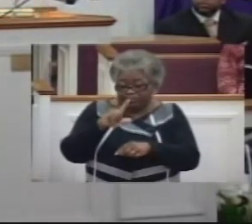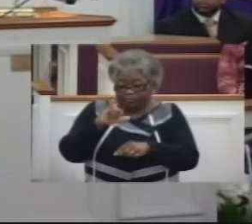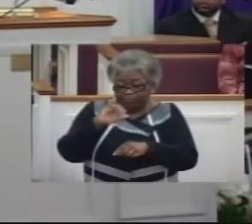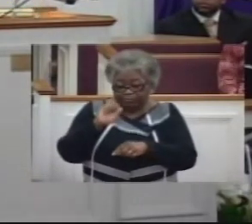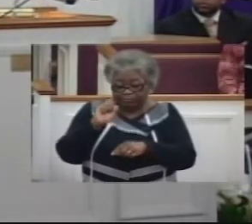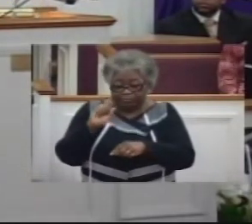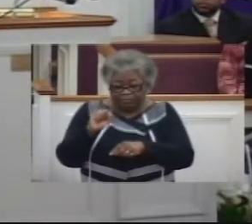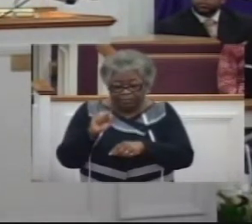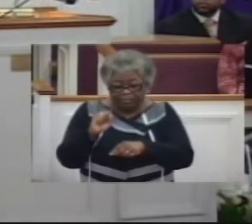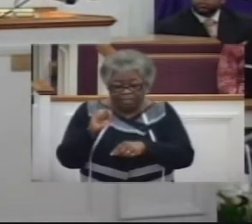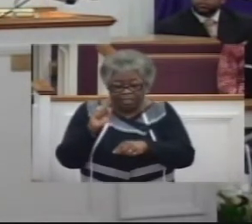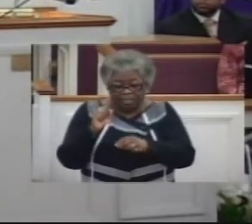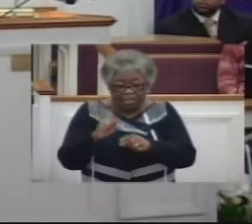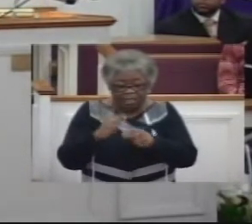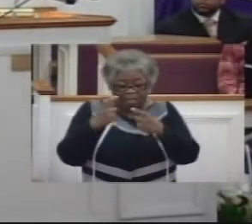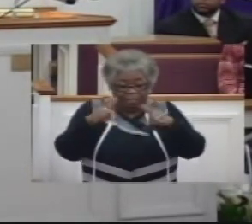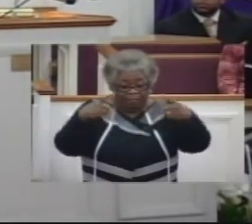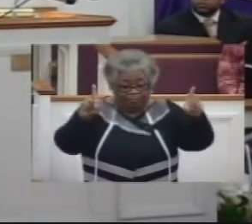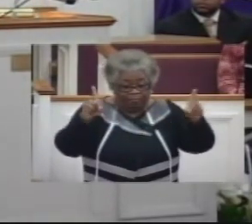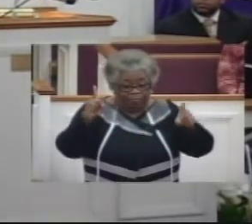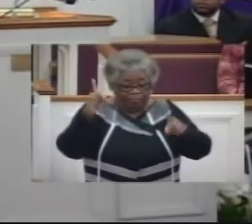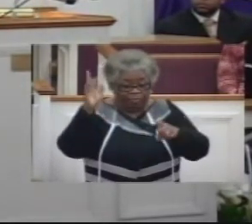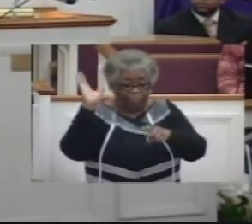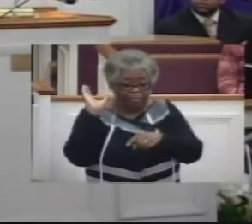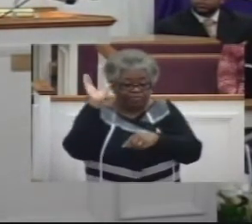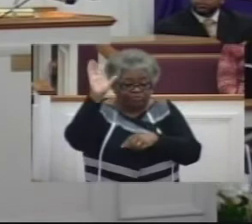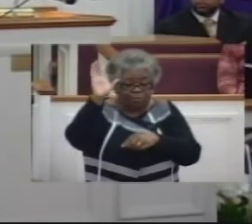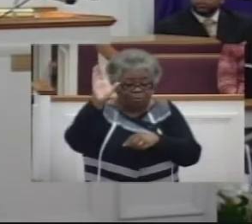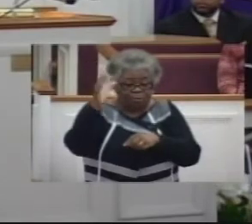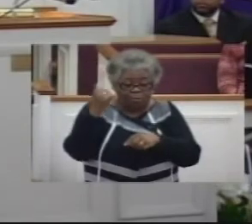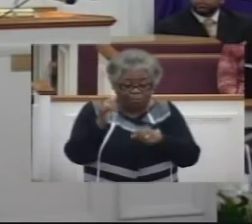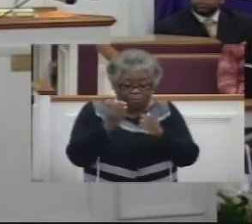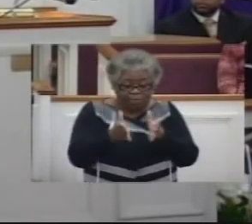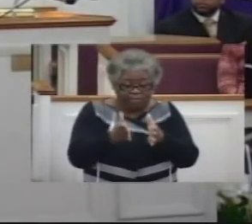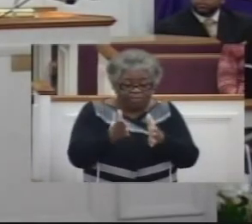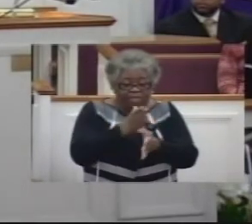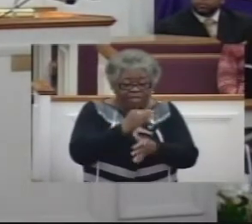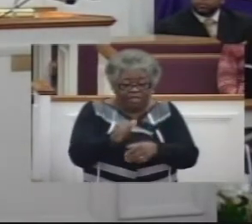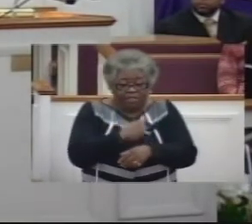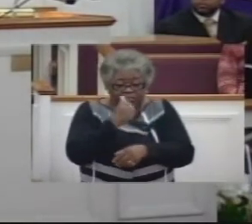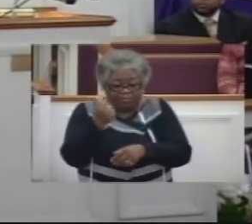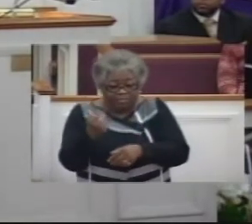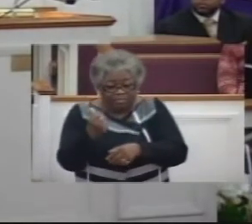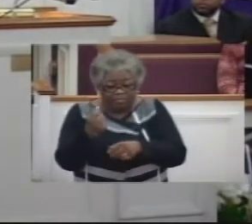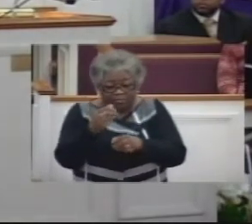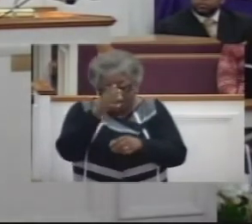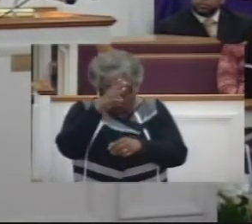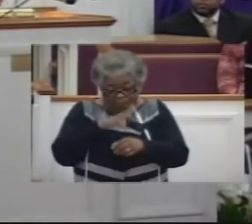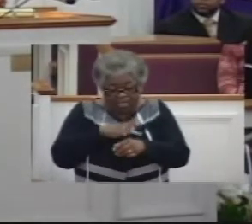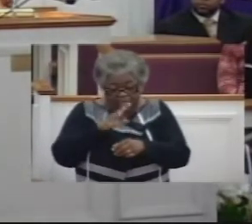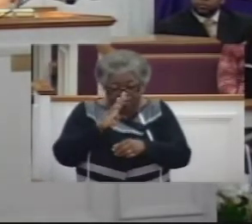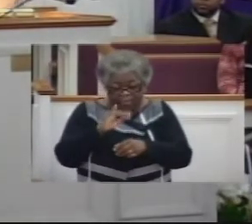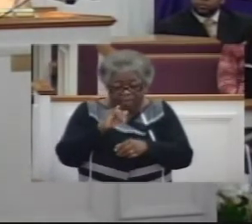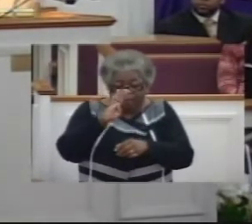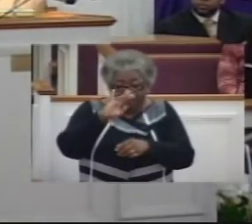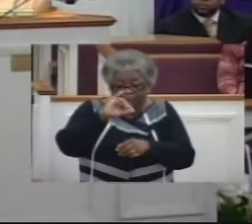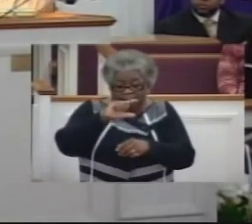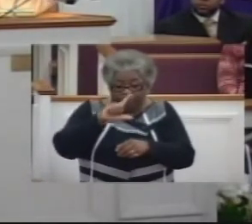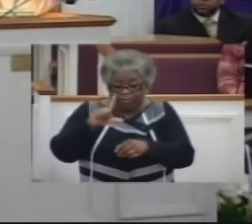stood 7 feet tall. Not only him, there was another giant by the name of Bill Russell,